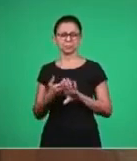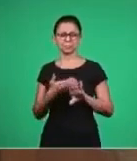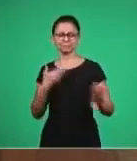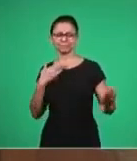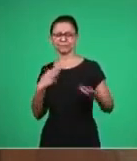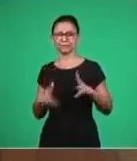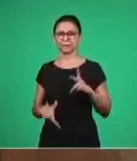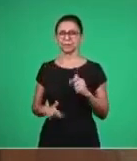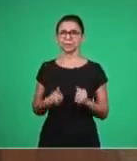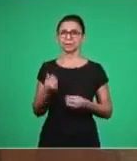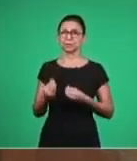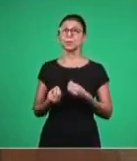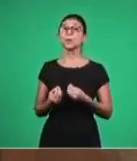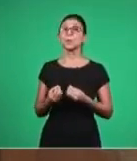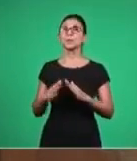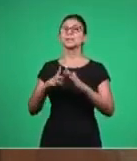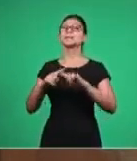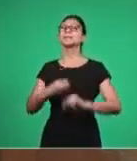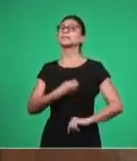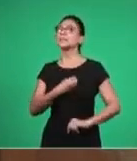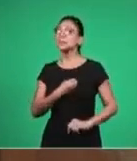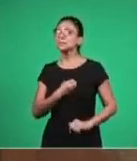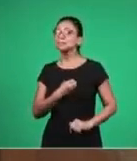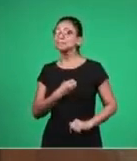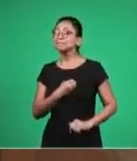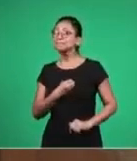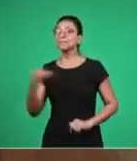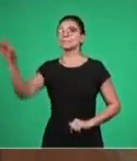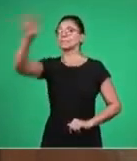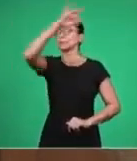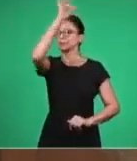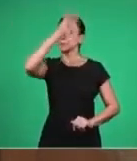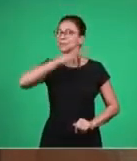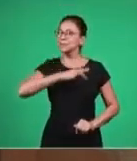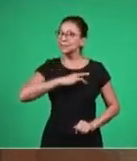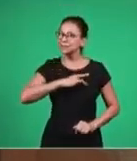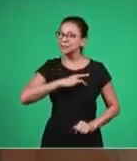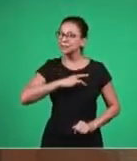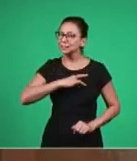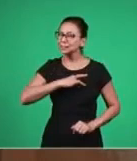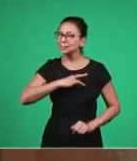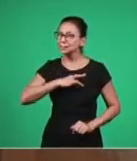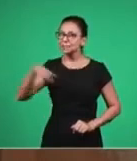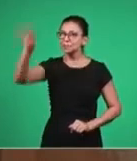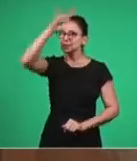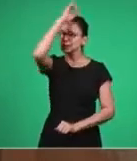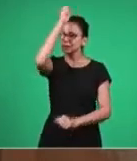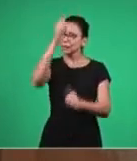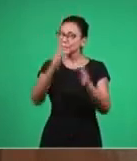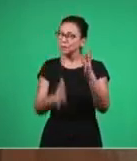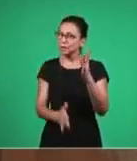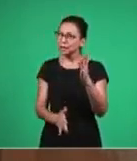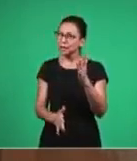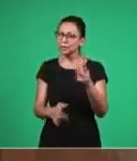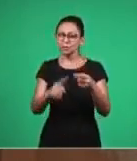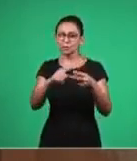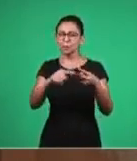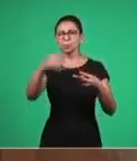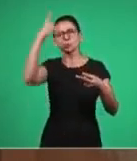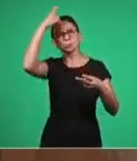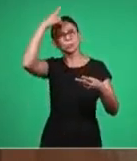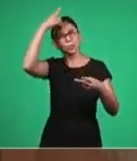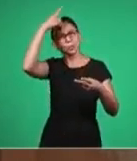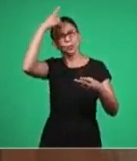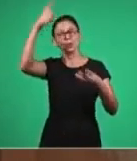because, in what way will it survive? Baptizing by the Holy Spirit, the blessing of the Holy Spirit